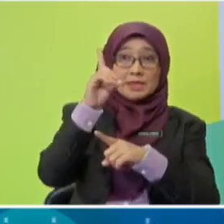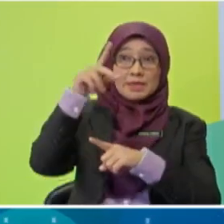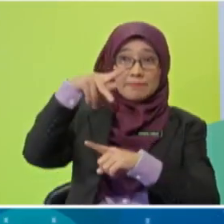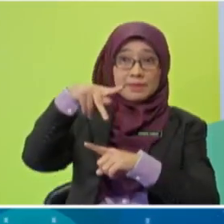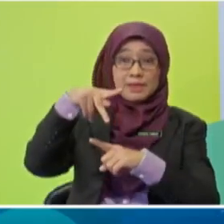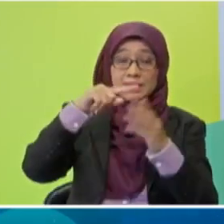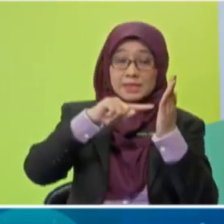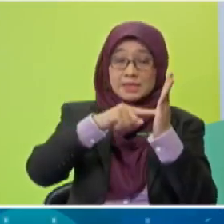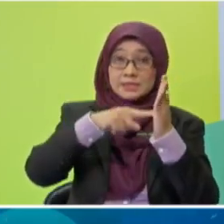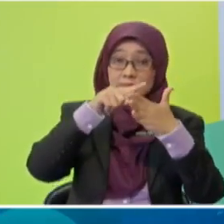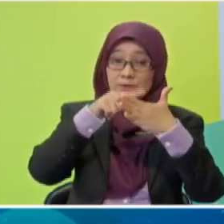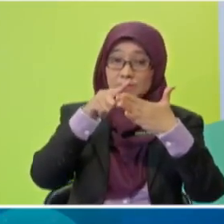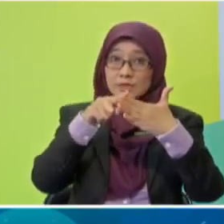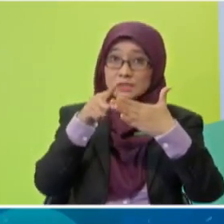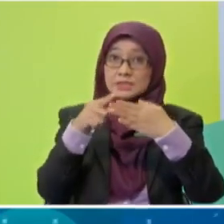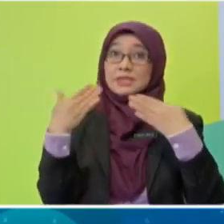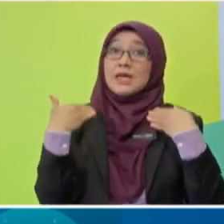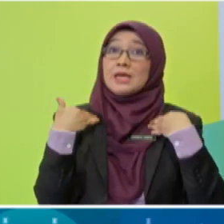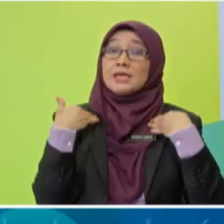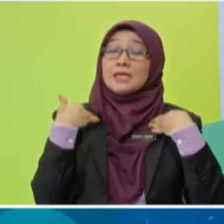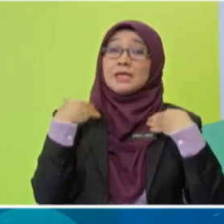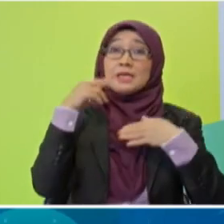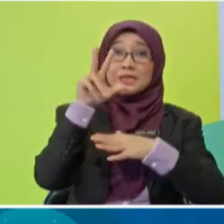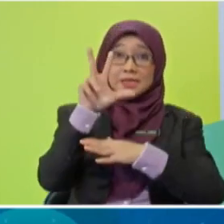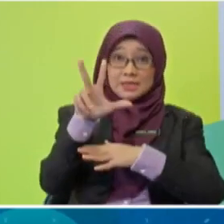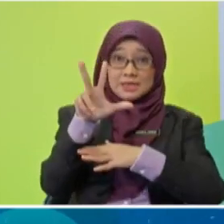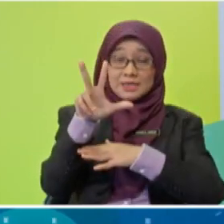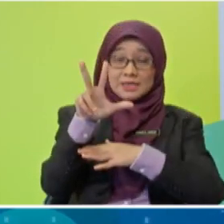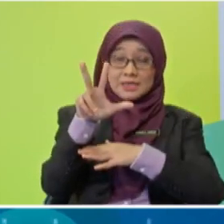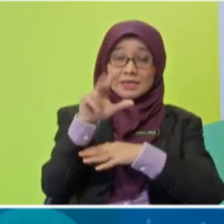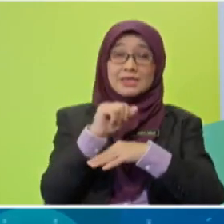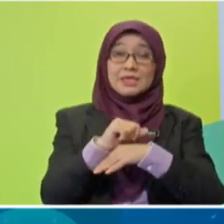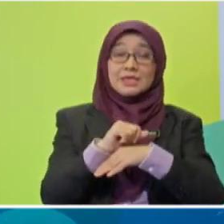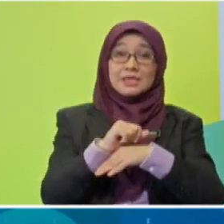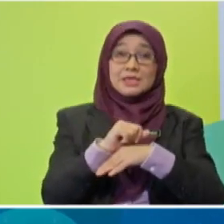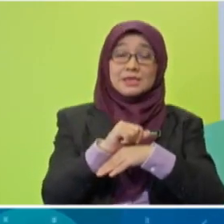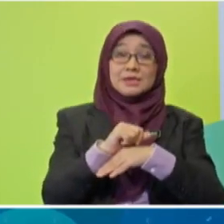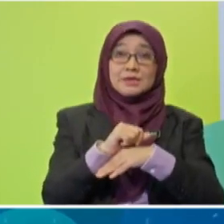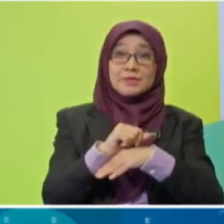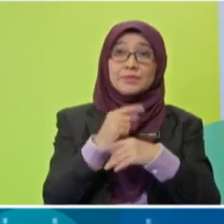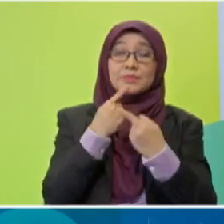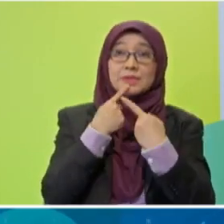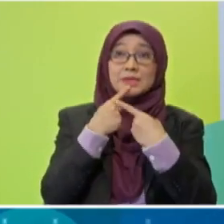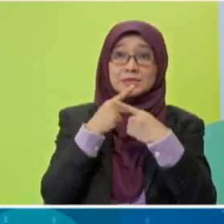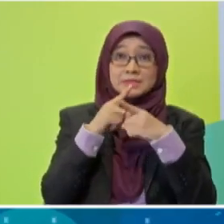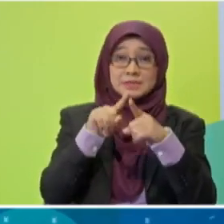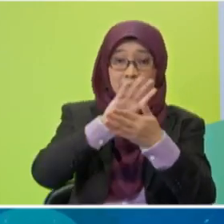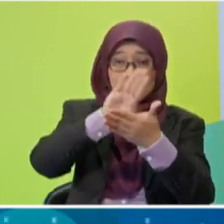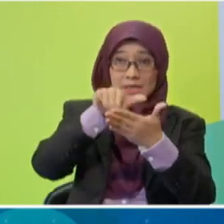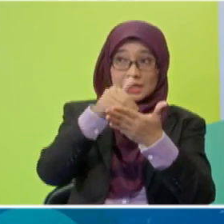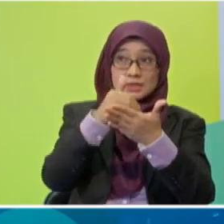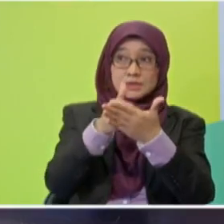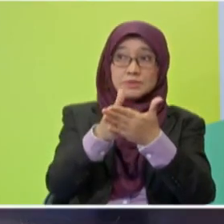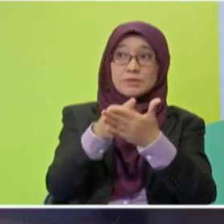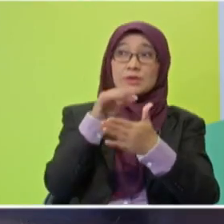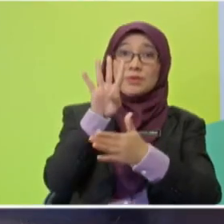plus 1 equals to 3 3. decimal So places. you move the decimal after the 3 numbers, and then you get the answer